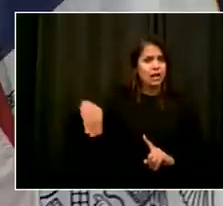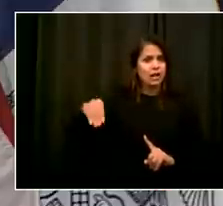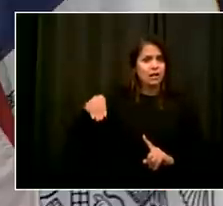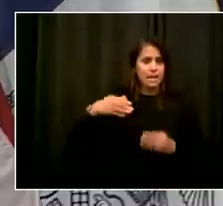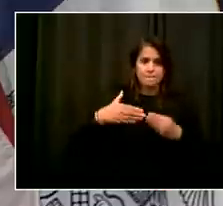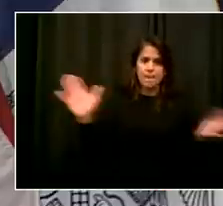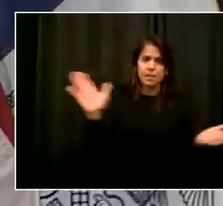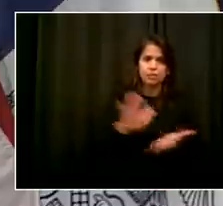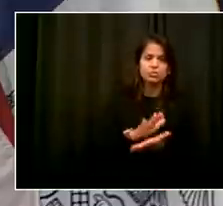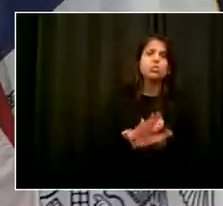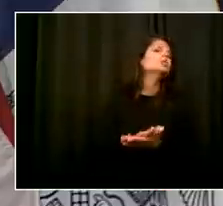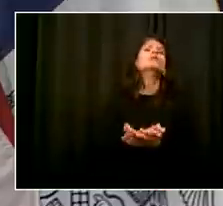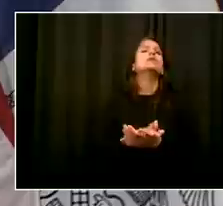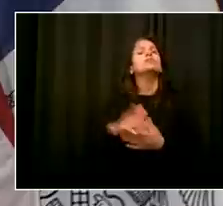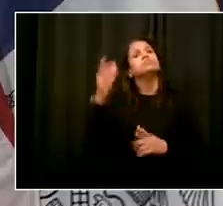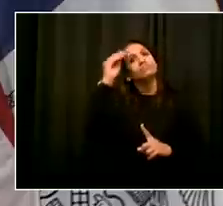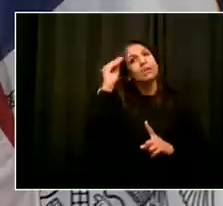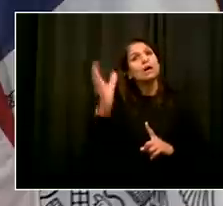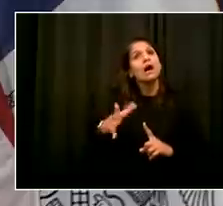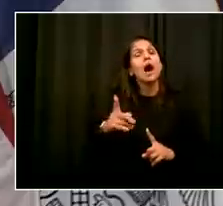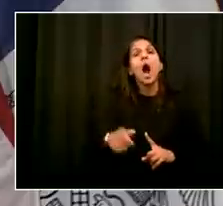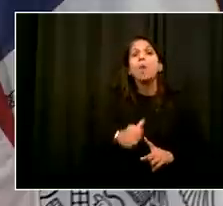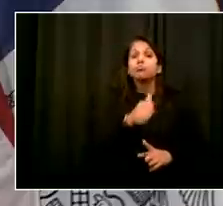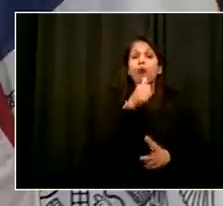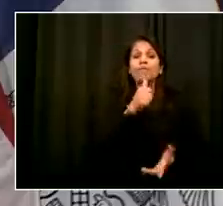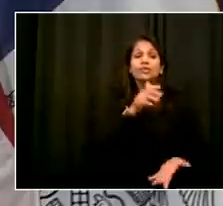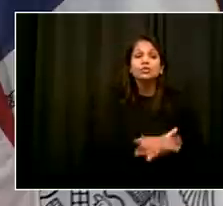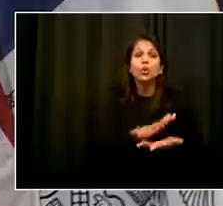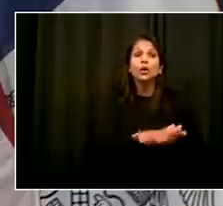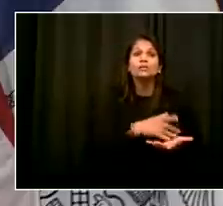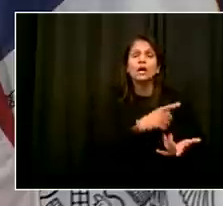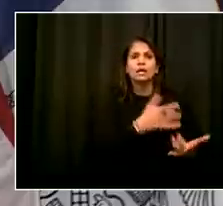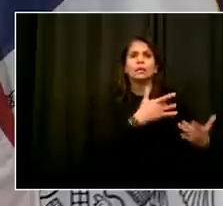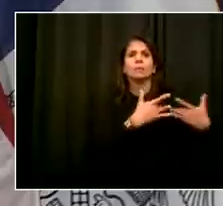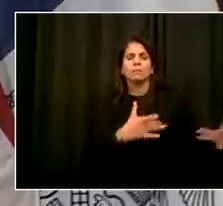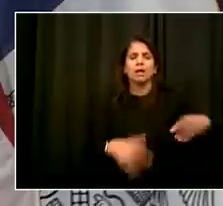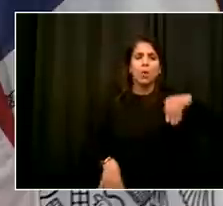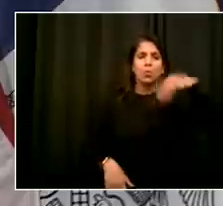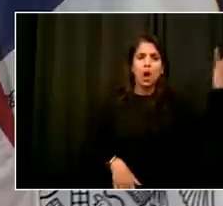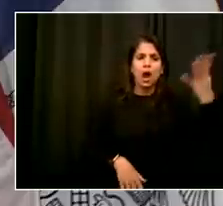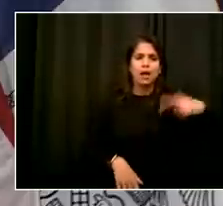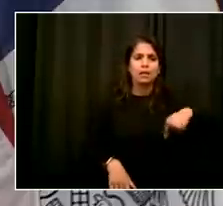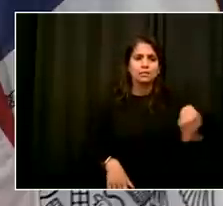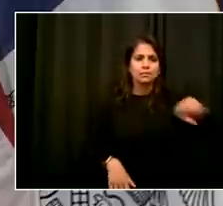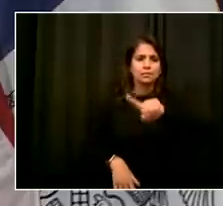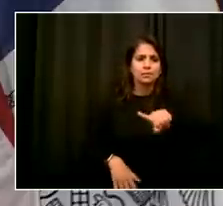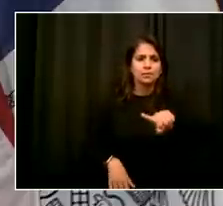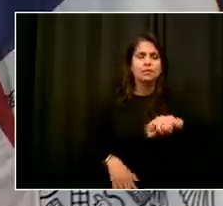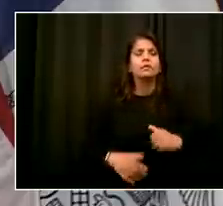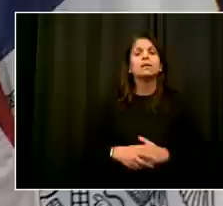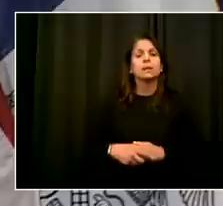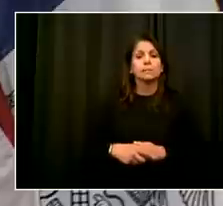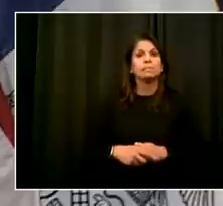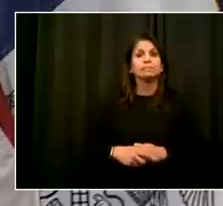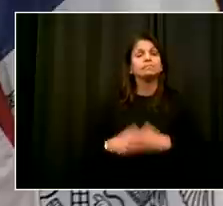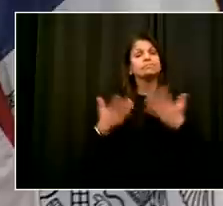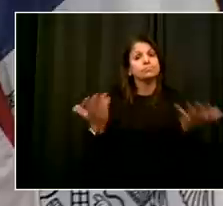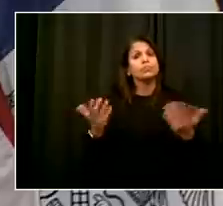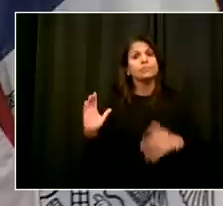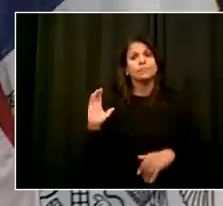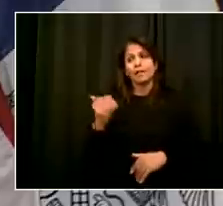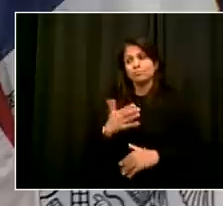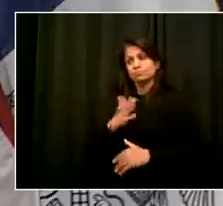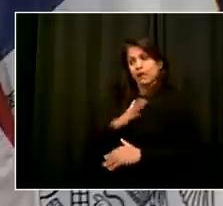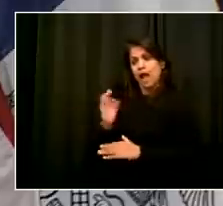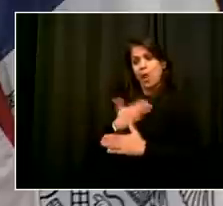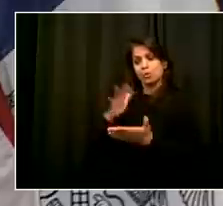working class and lower income, more immigrant kids, obviously a huge number of kids who tragically are in temporary